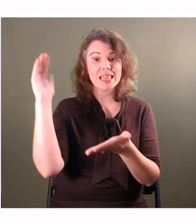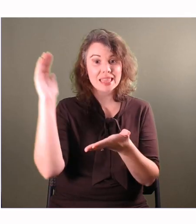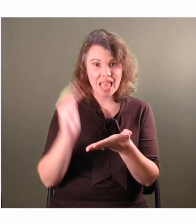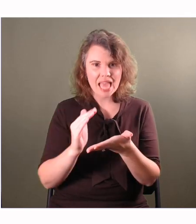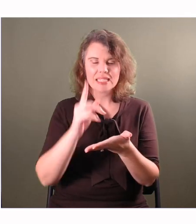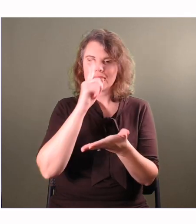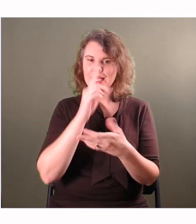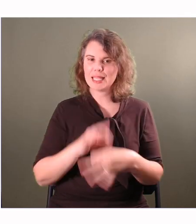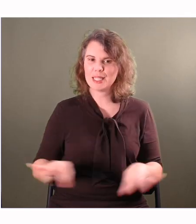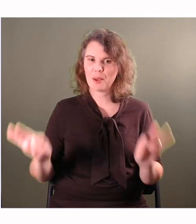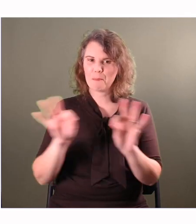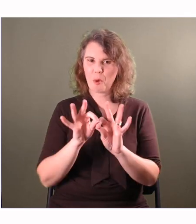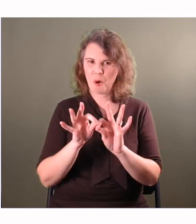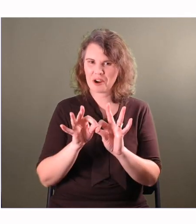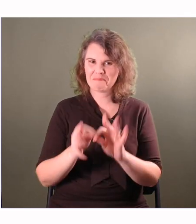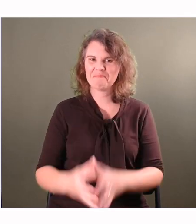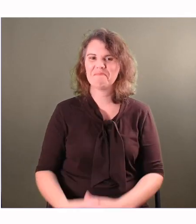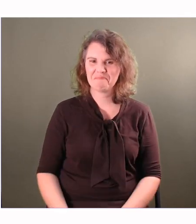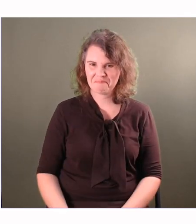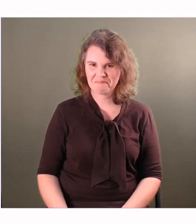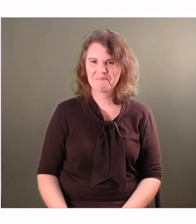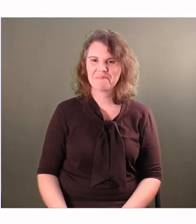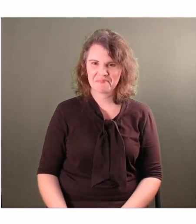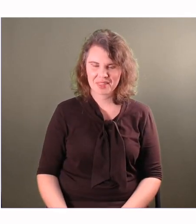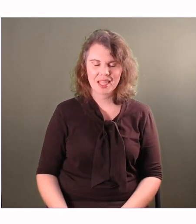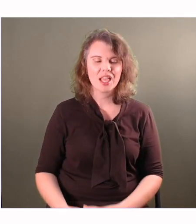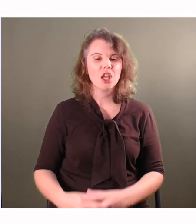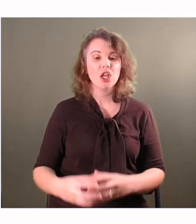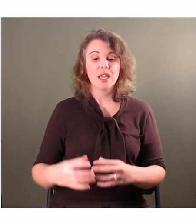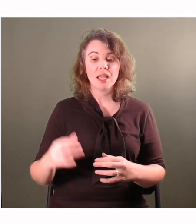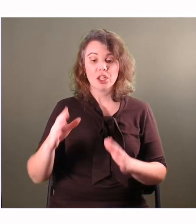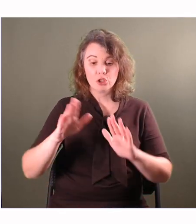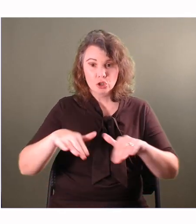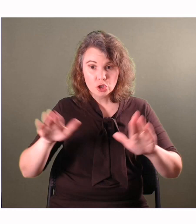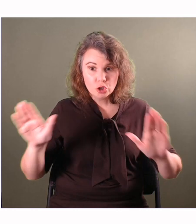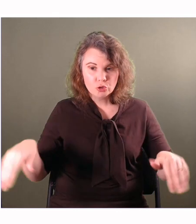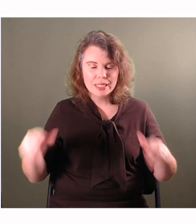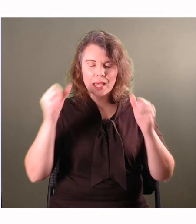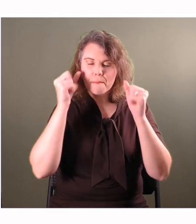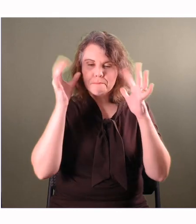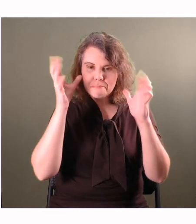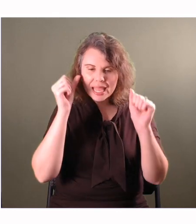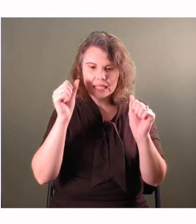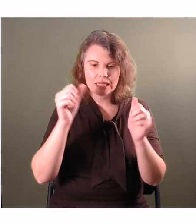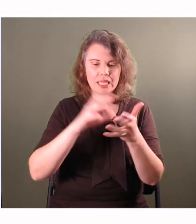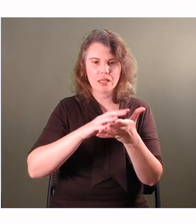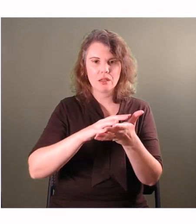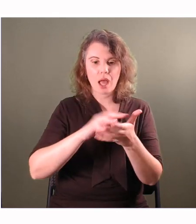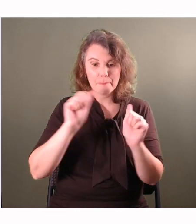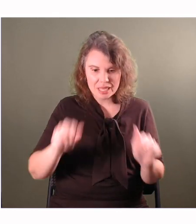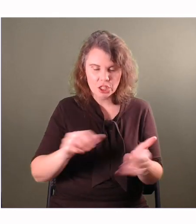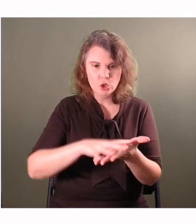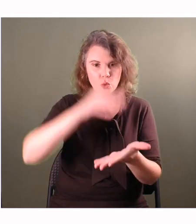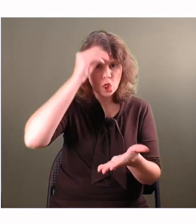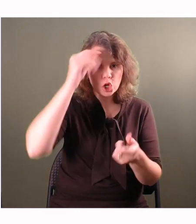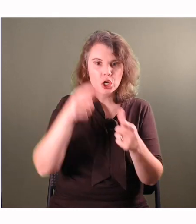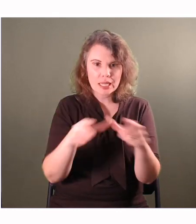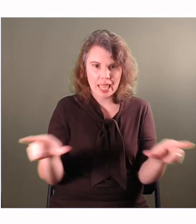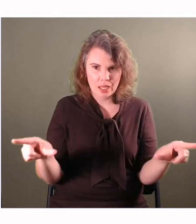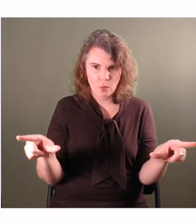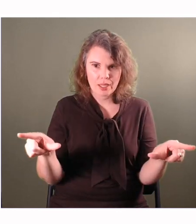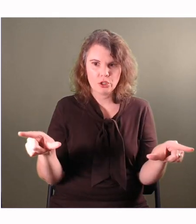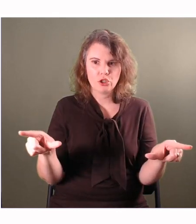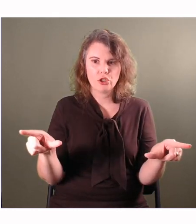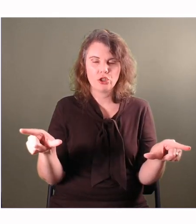less is more. Alyssa Newport suggested that children's remarkable ability to learn language